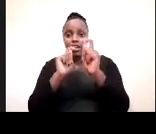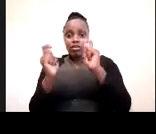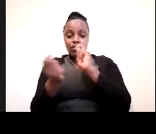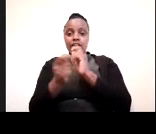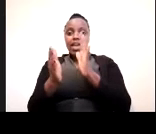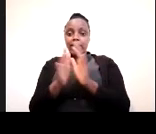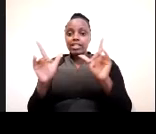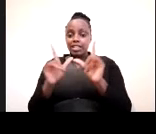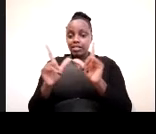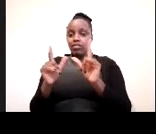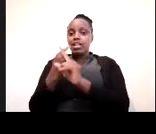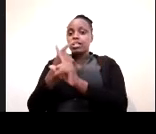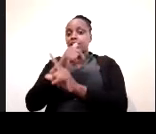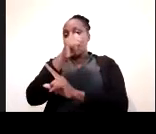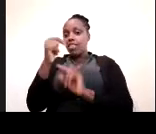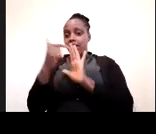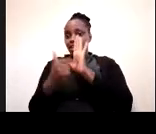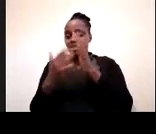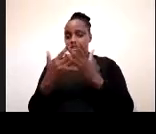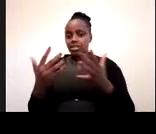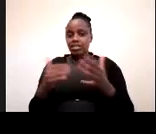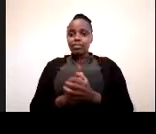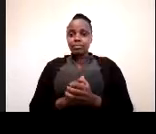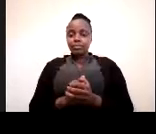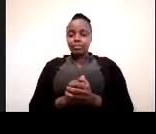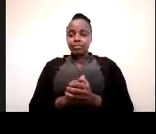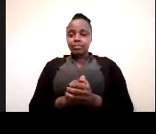etc. The next slide, please.